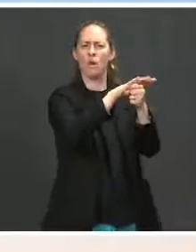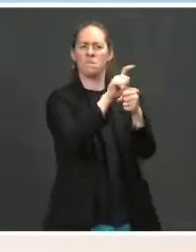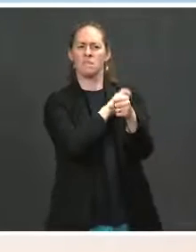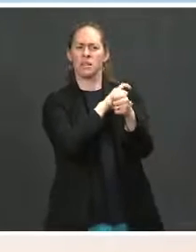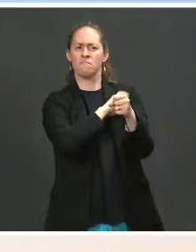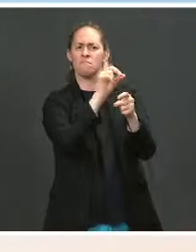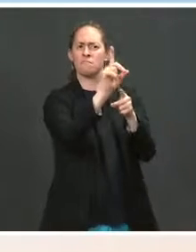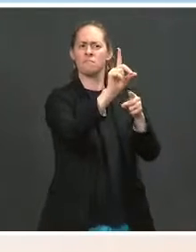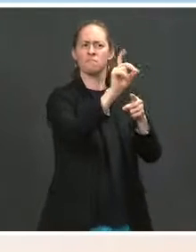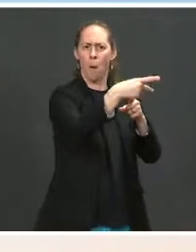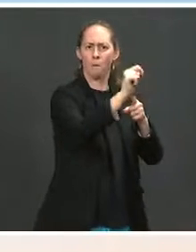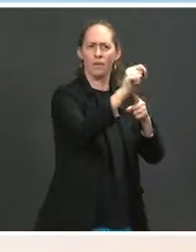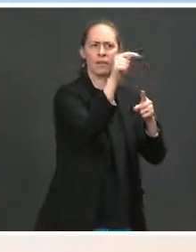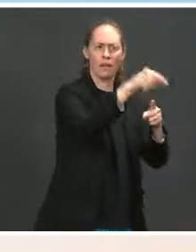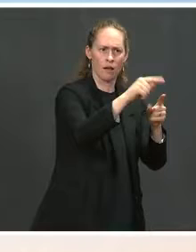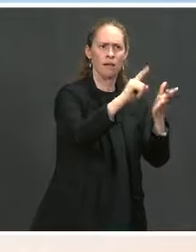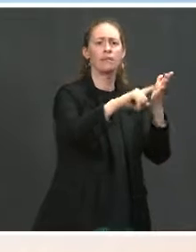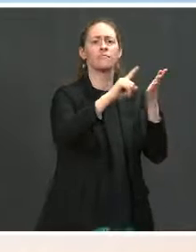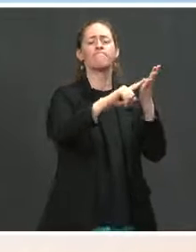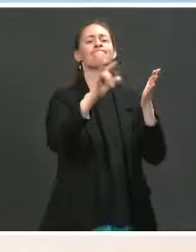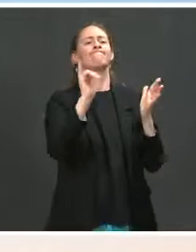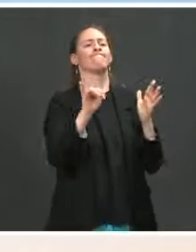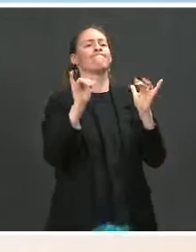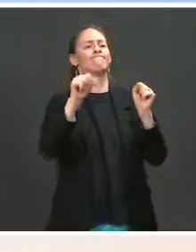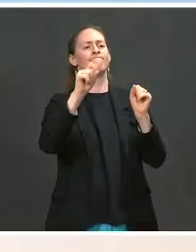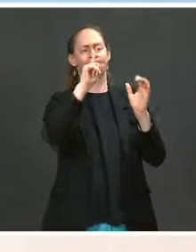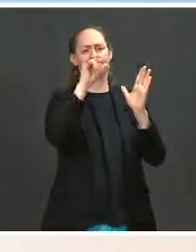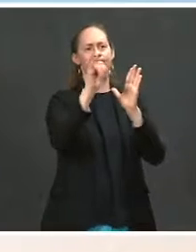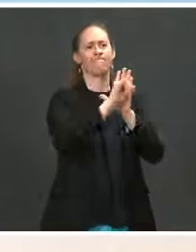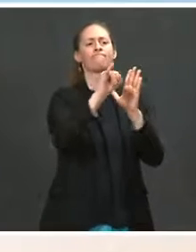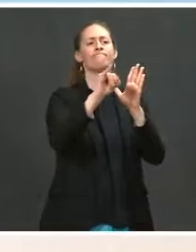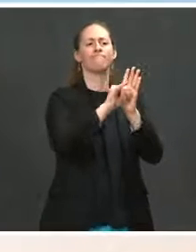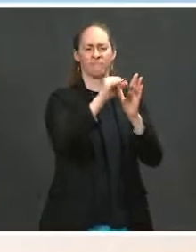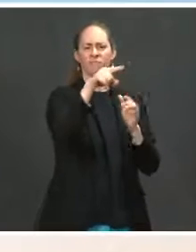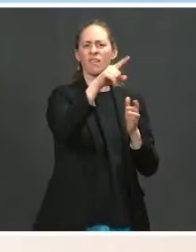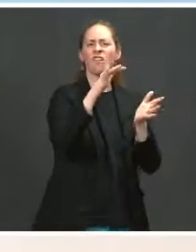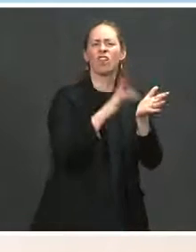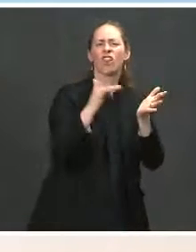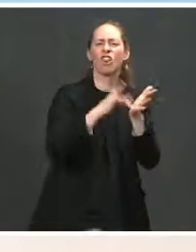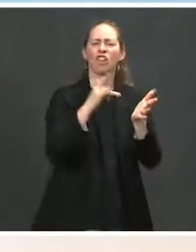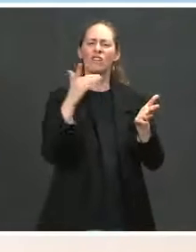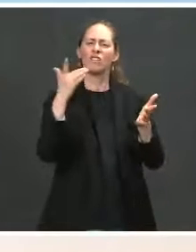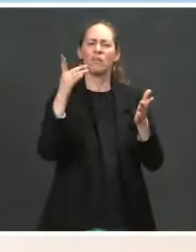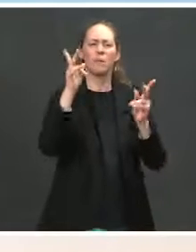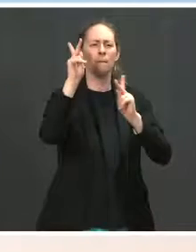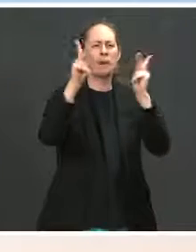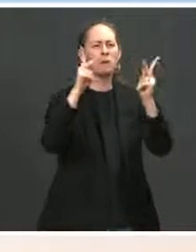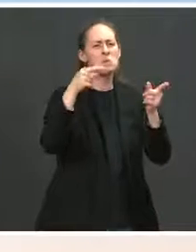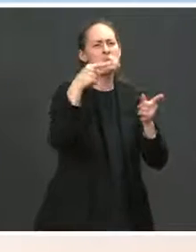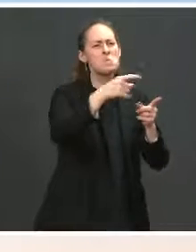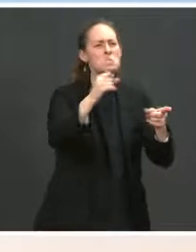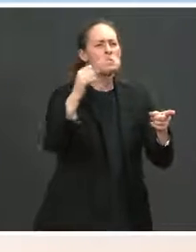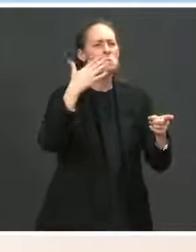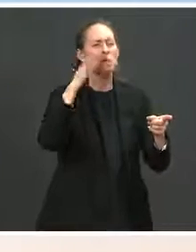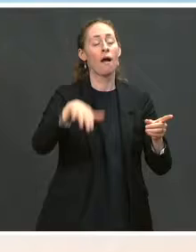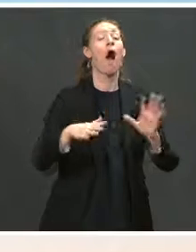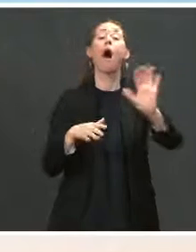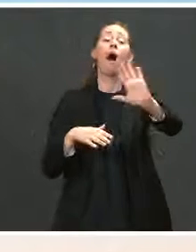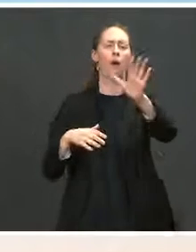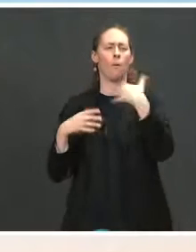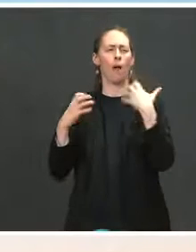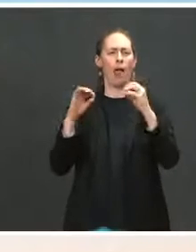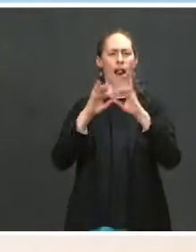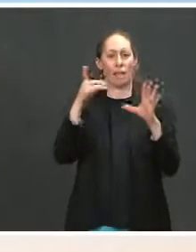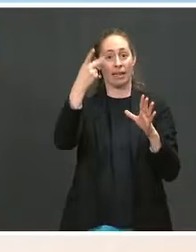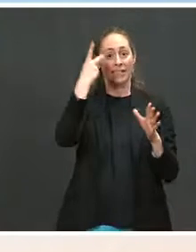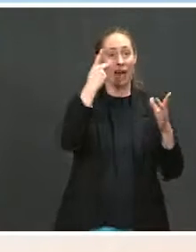to identify civil rights and other abuses in training? Well, let me say first that all of these incidents that we're seeing, you've mentioned some